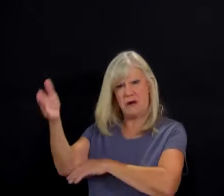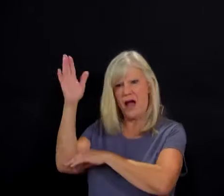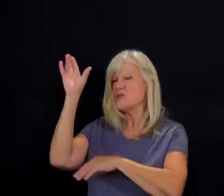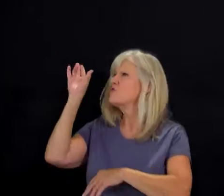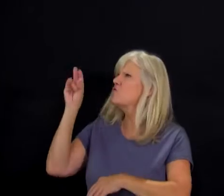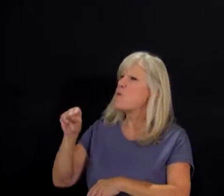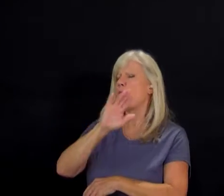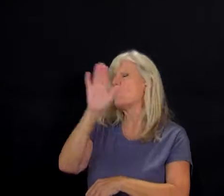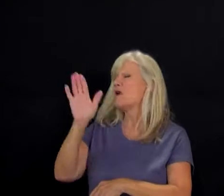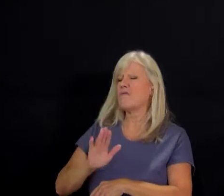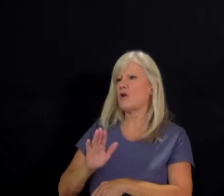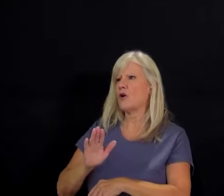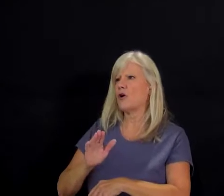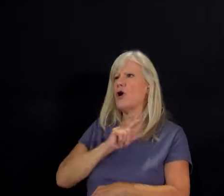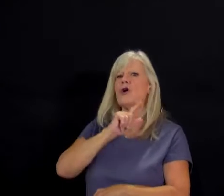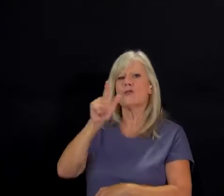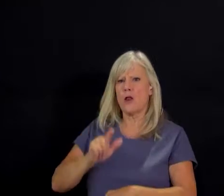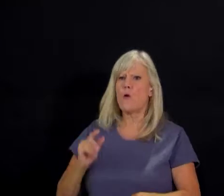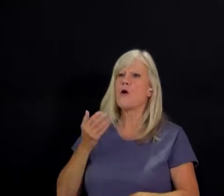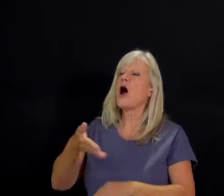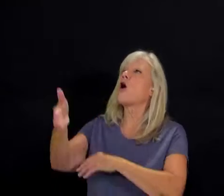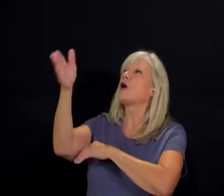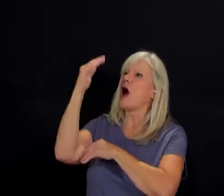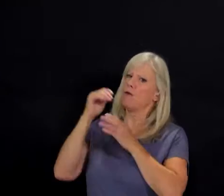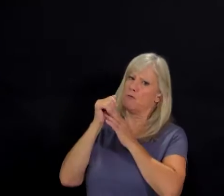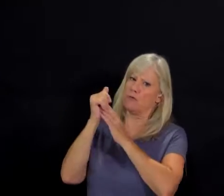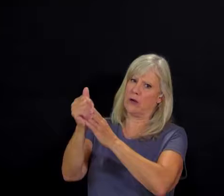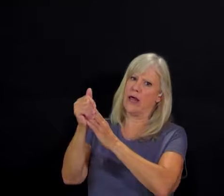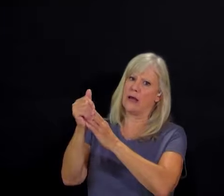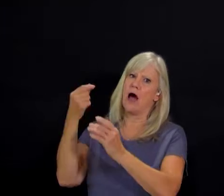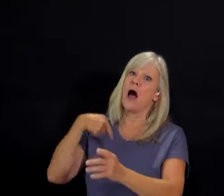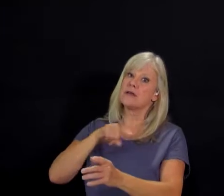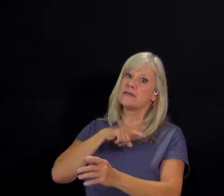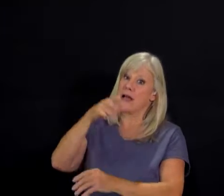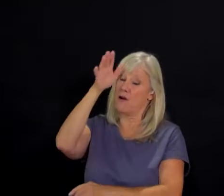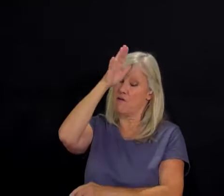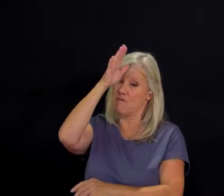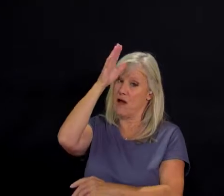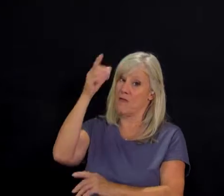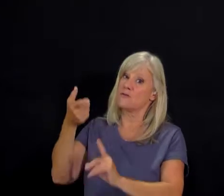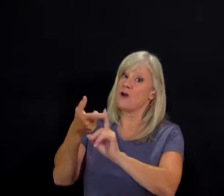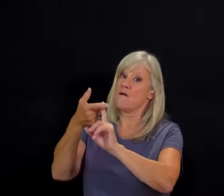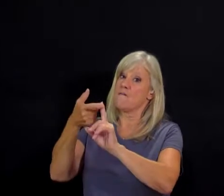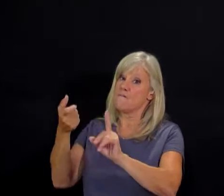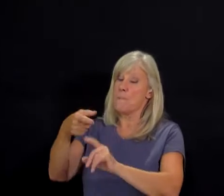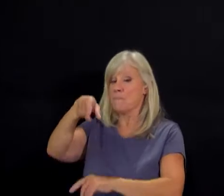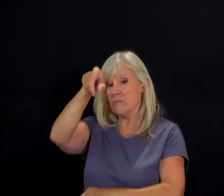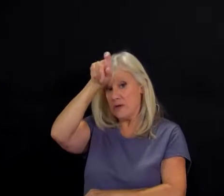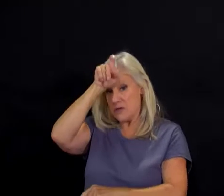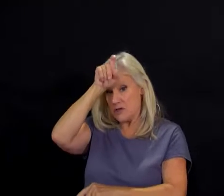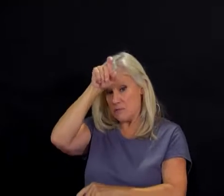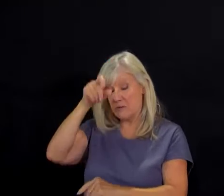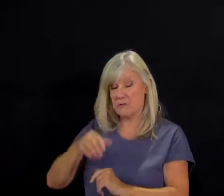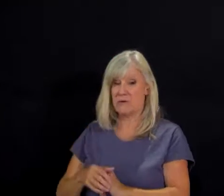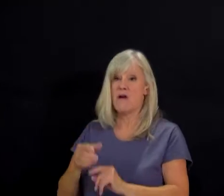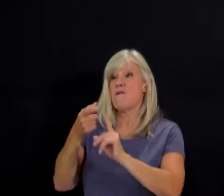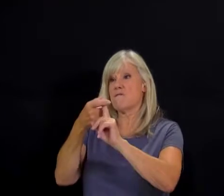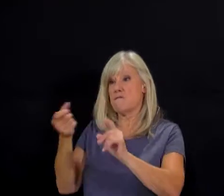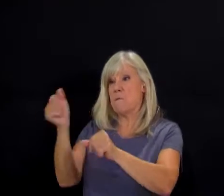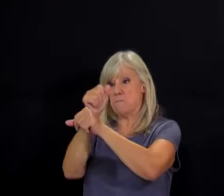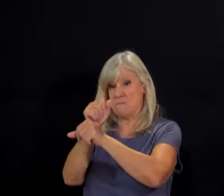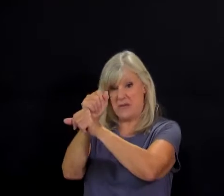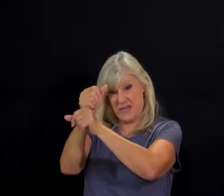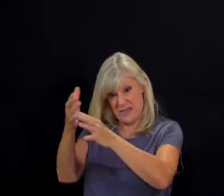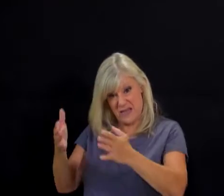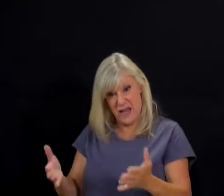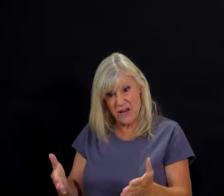For it was the Lord our God who brought us and our fathers up out of the land of Egypt, out of the state